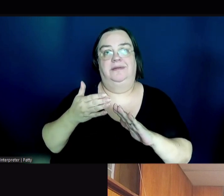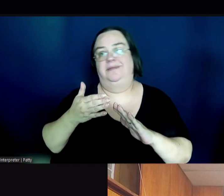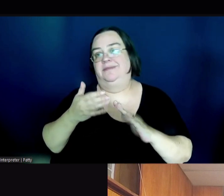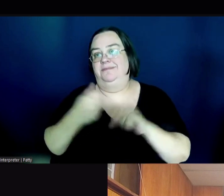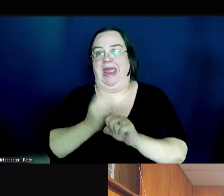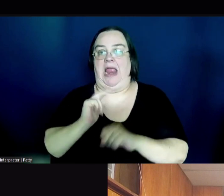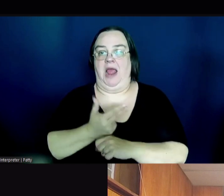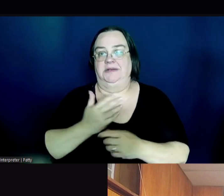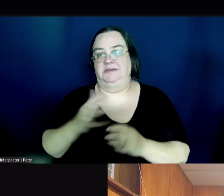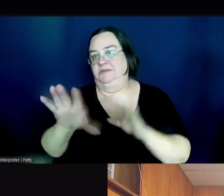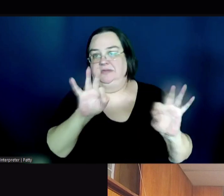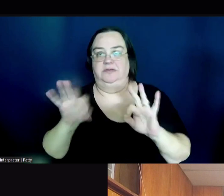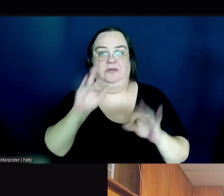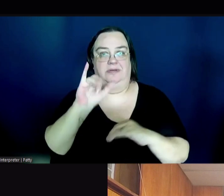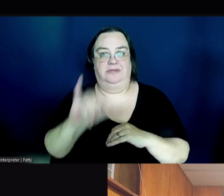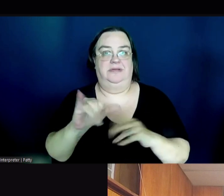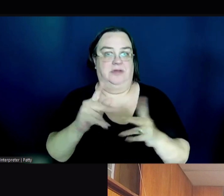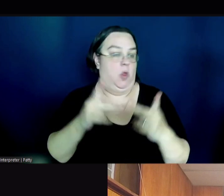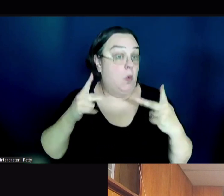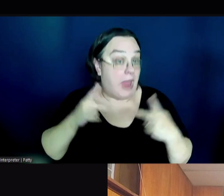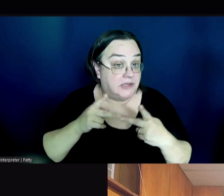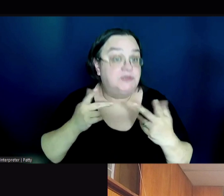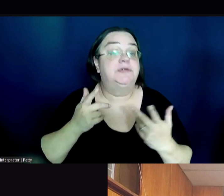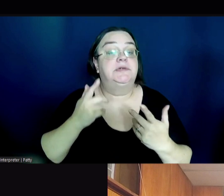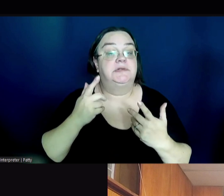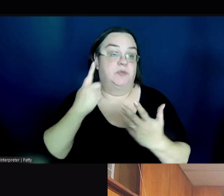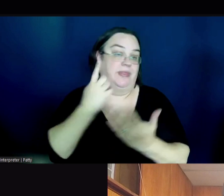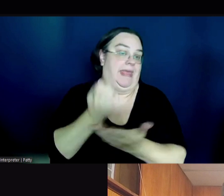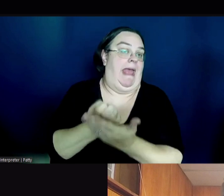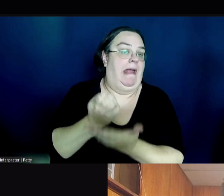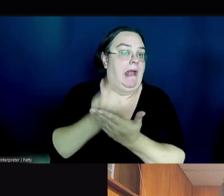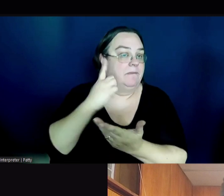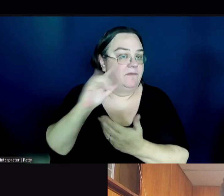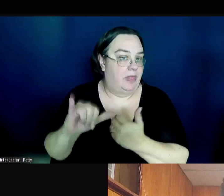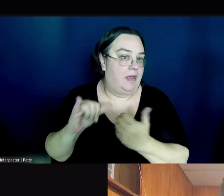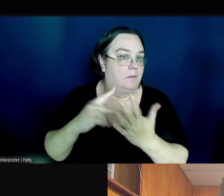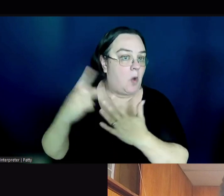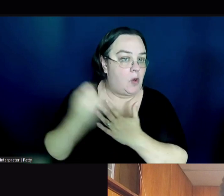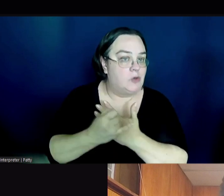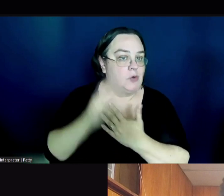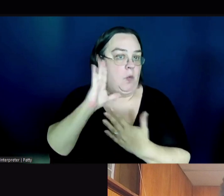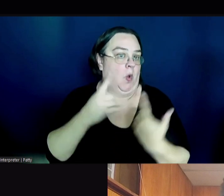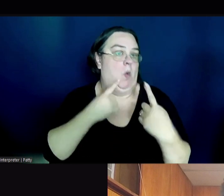the economics of the project would work for